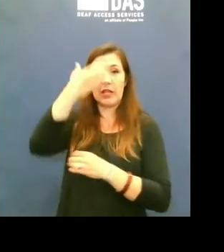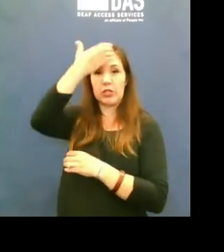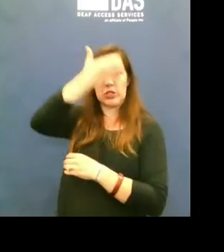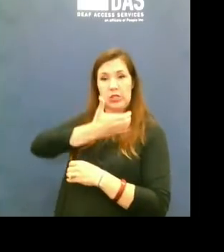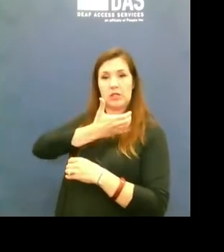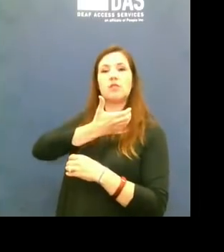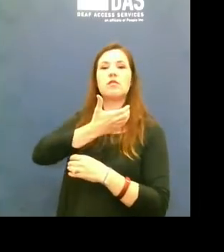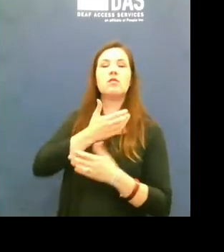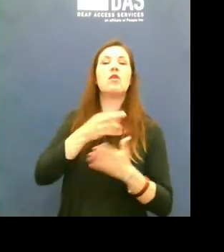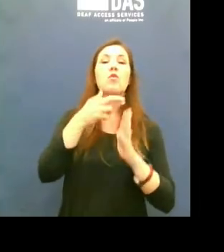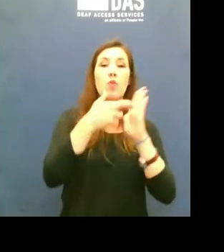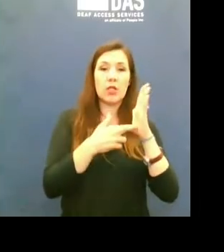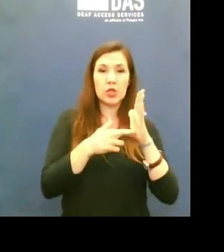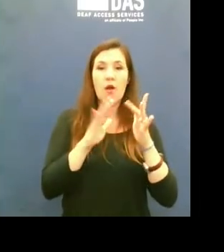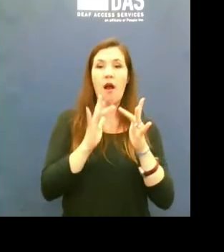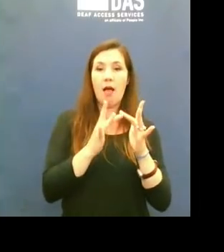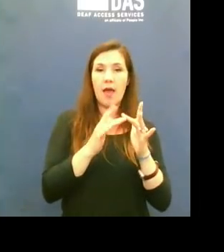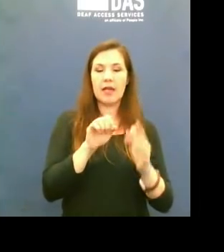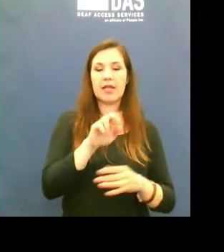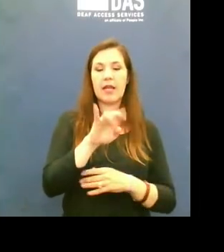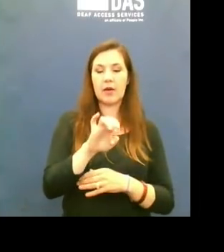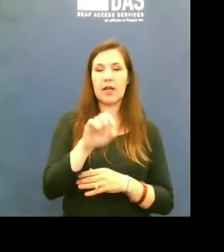to register online at